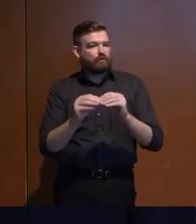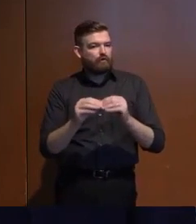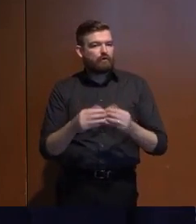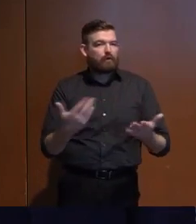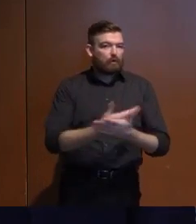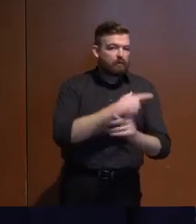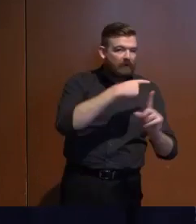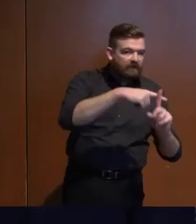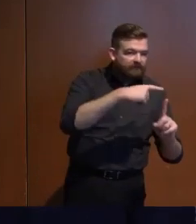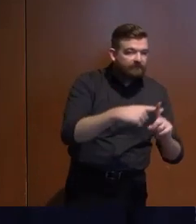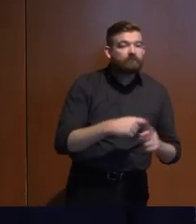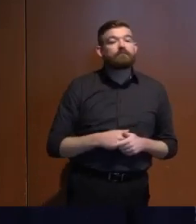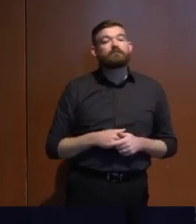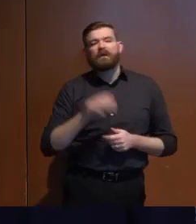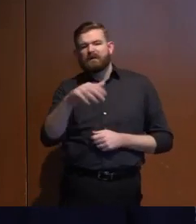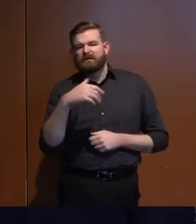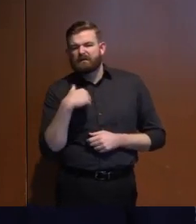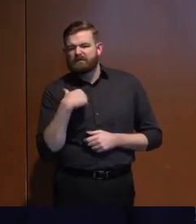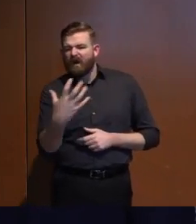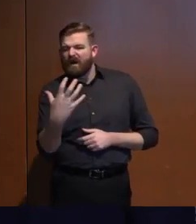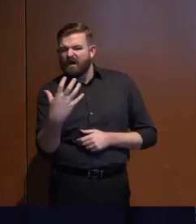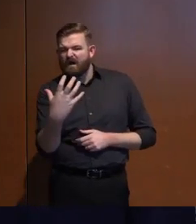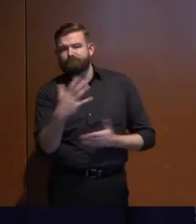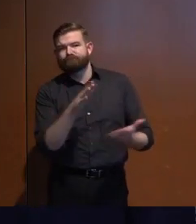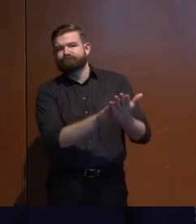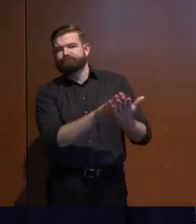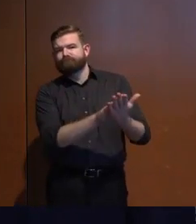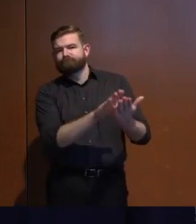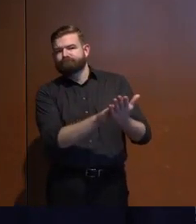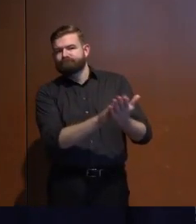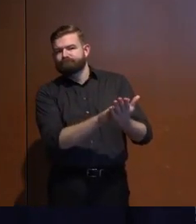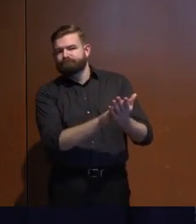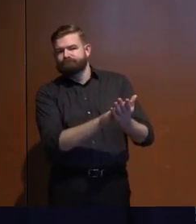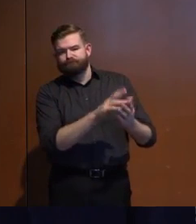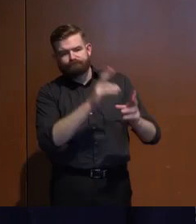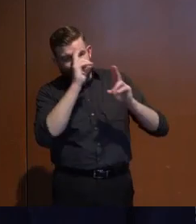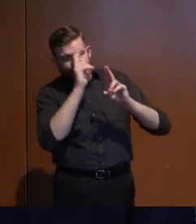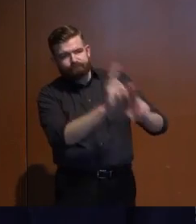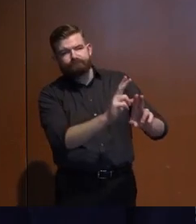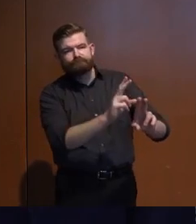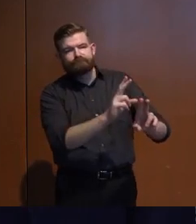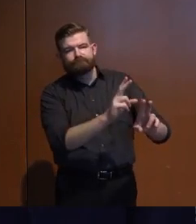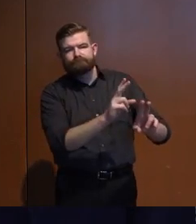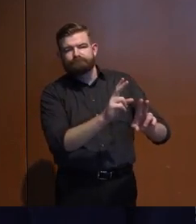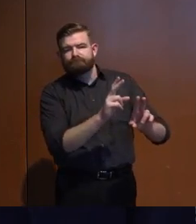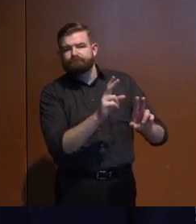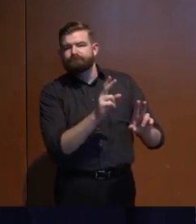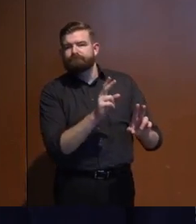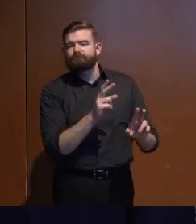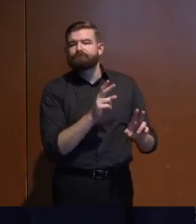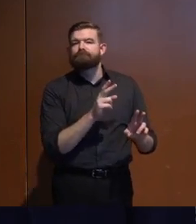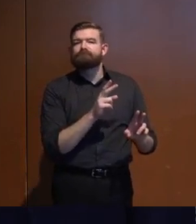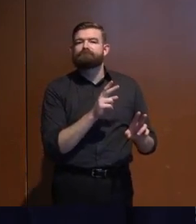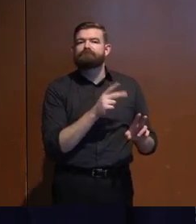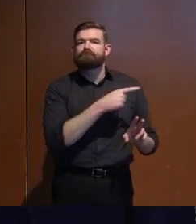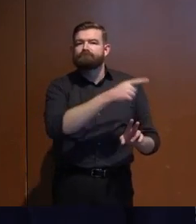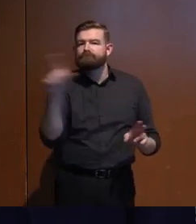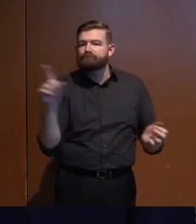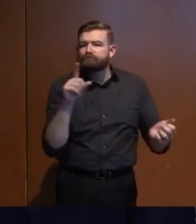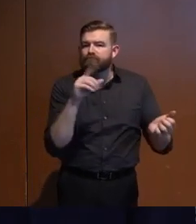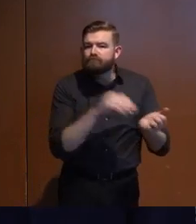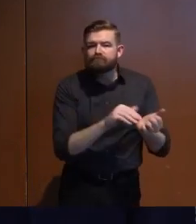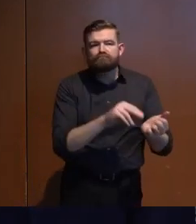also would like to acknowledge and salute the hard work and dedication of our healthcare workers, our first responders, and the staff